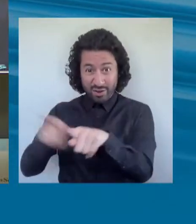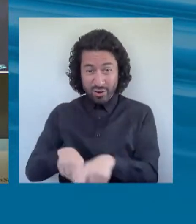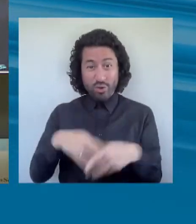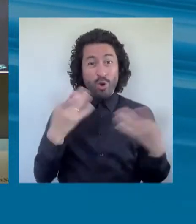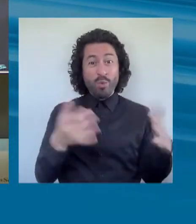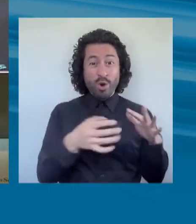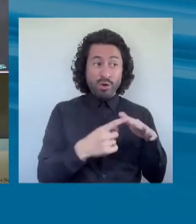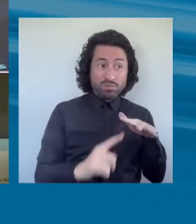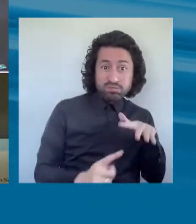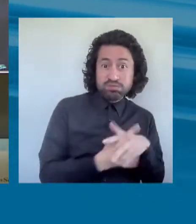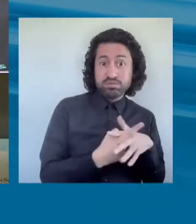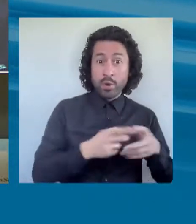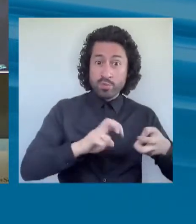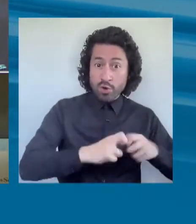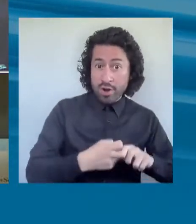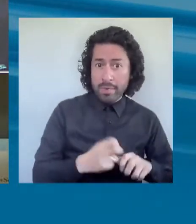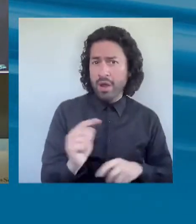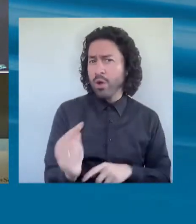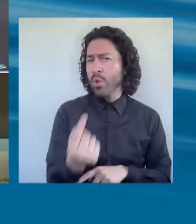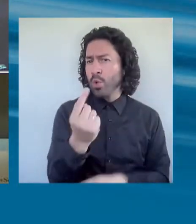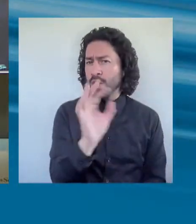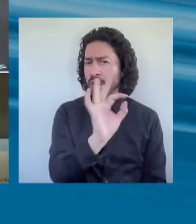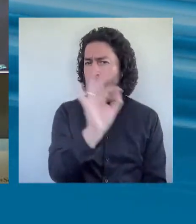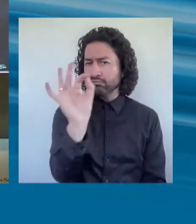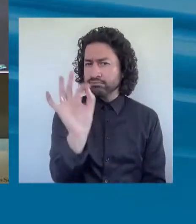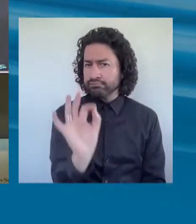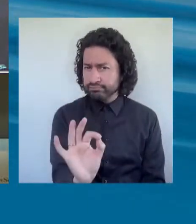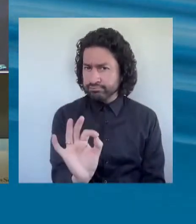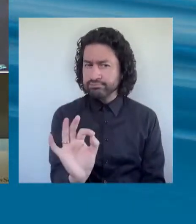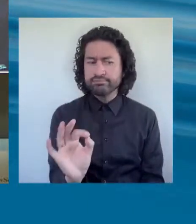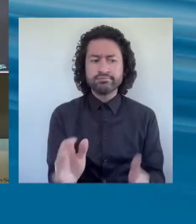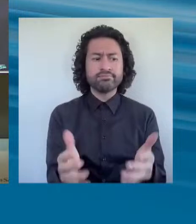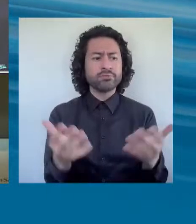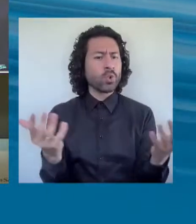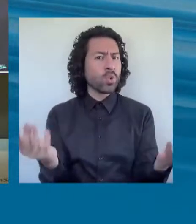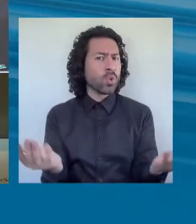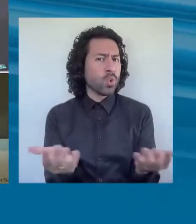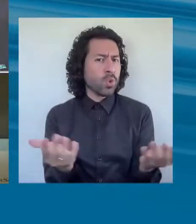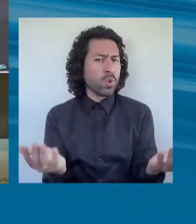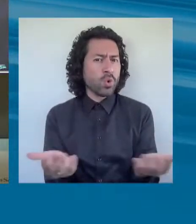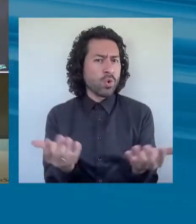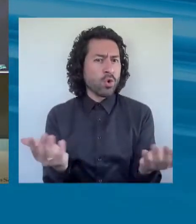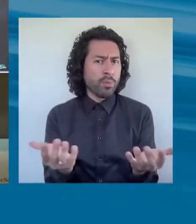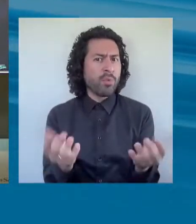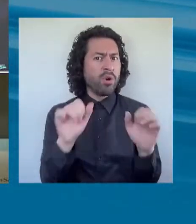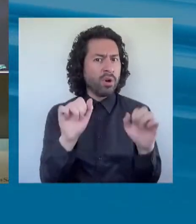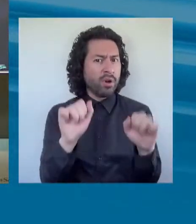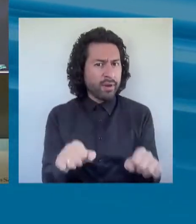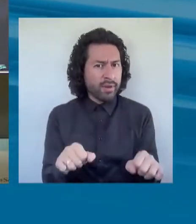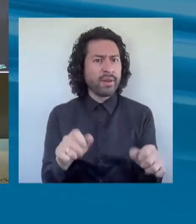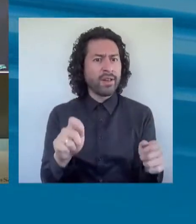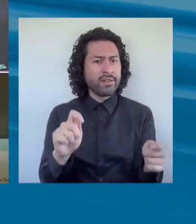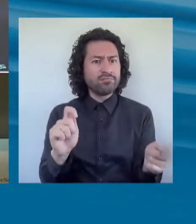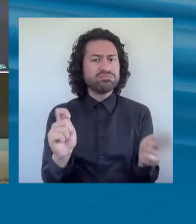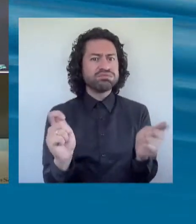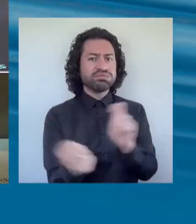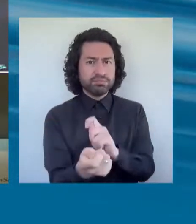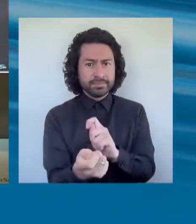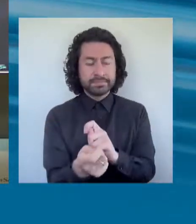the root causes of the problem, but the main question we have now is how to reduce